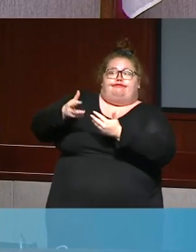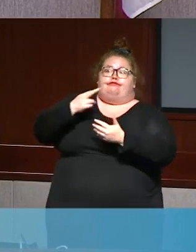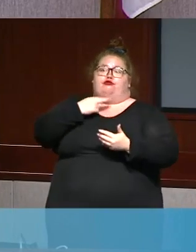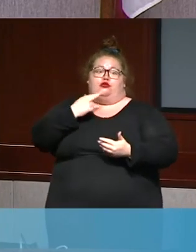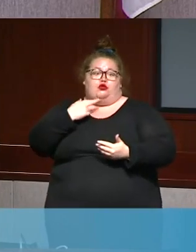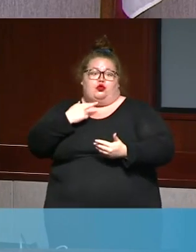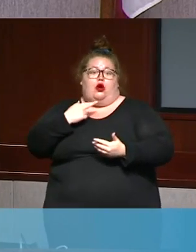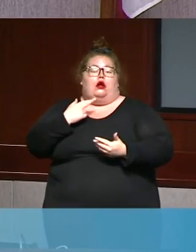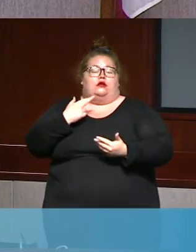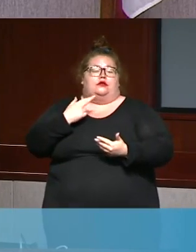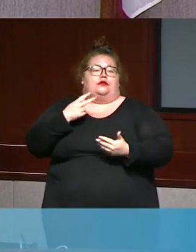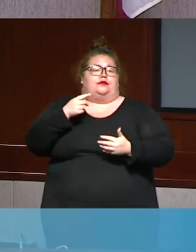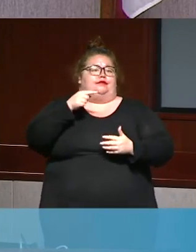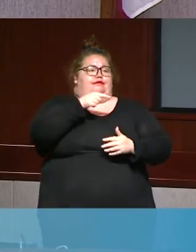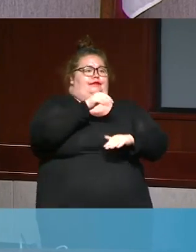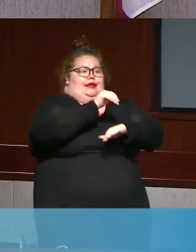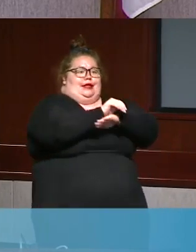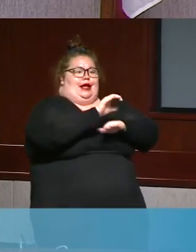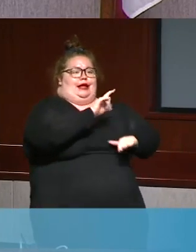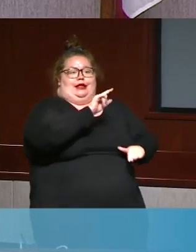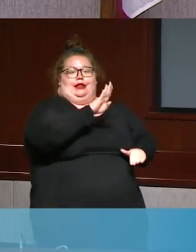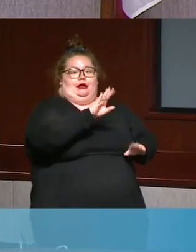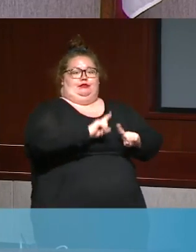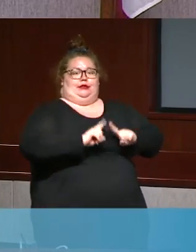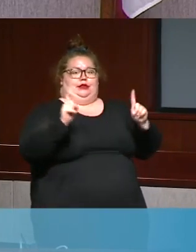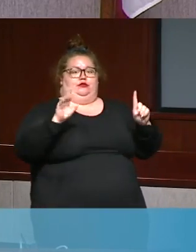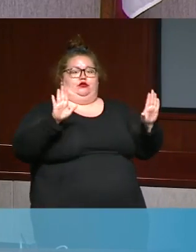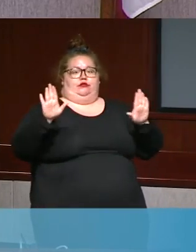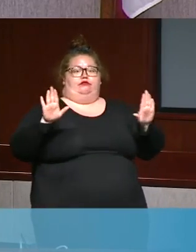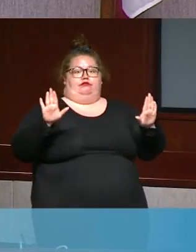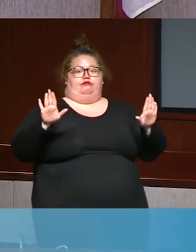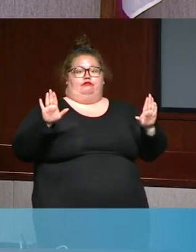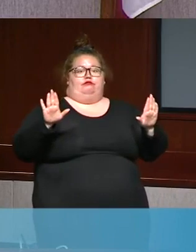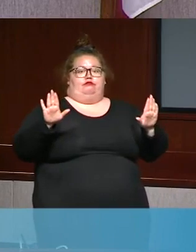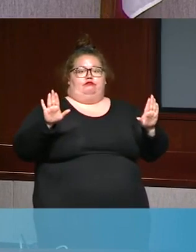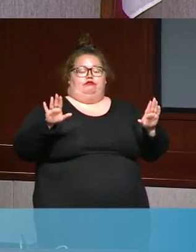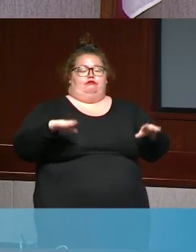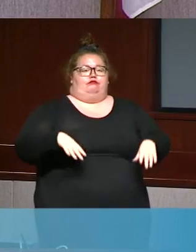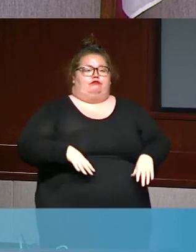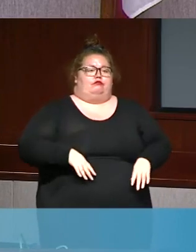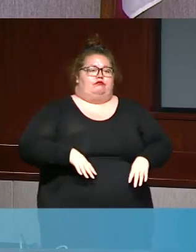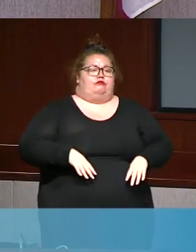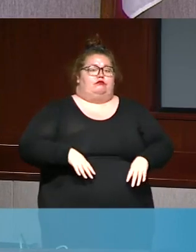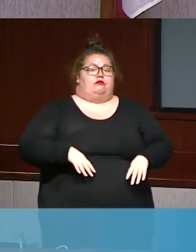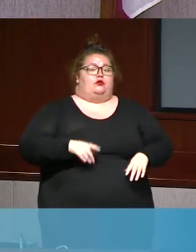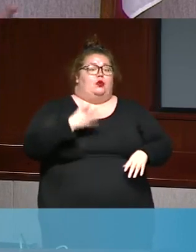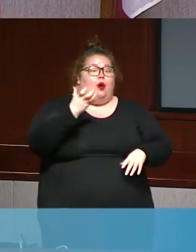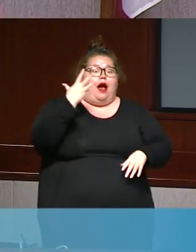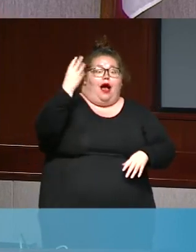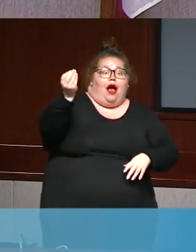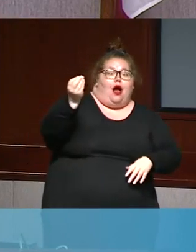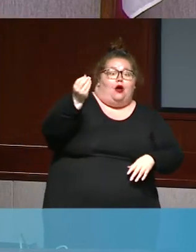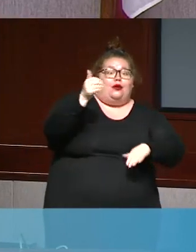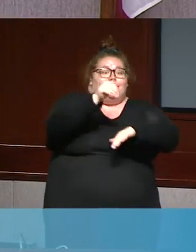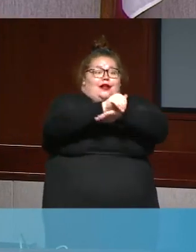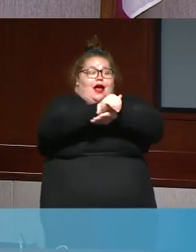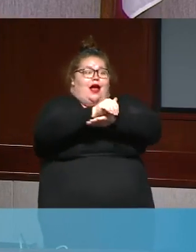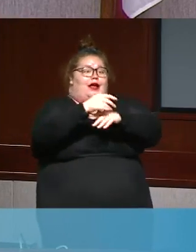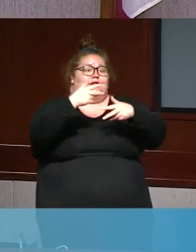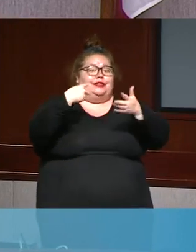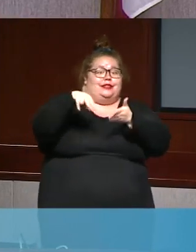and sit at a bar at a restaurant. If you're going to go out for a night of dancing at a